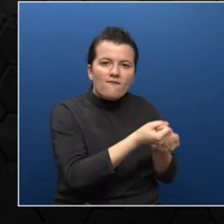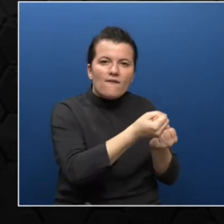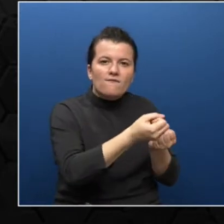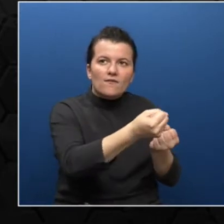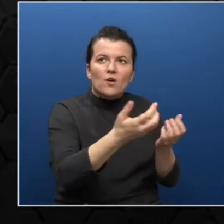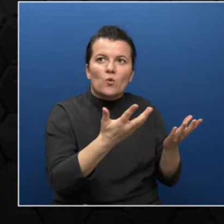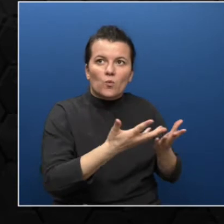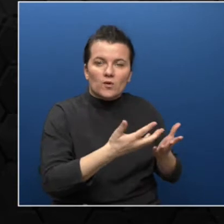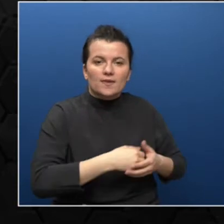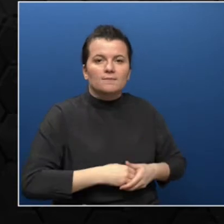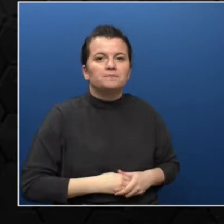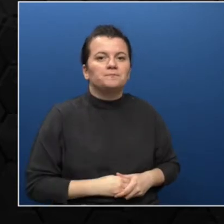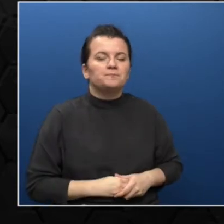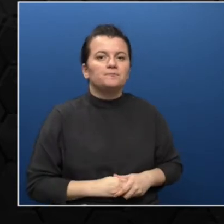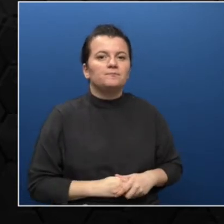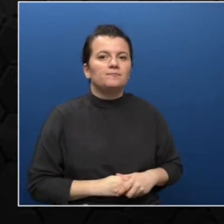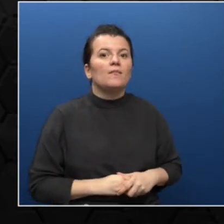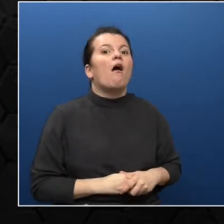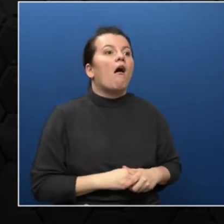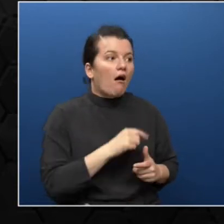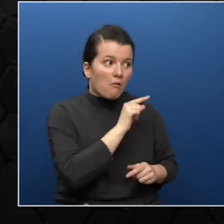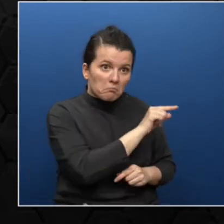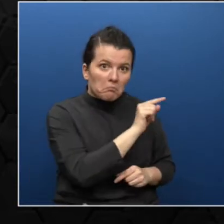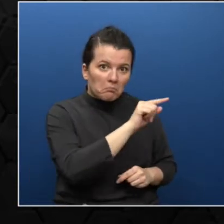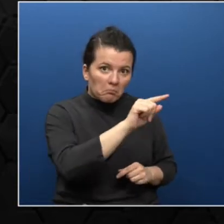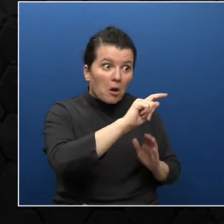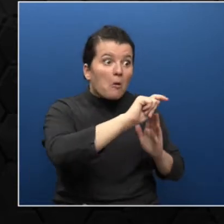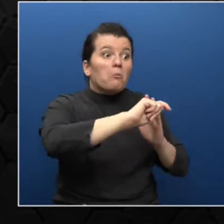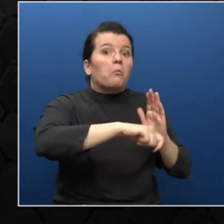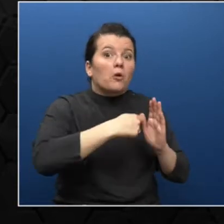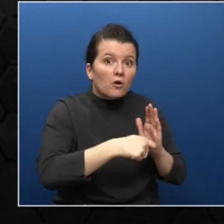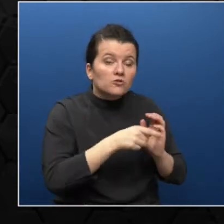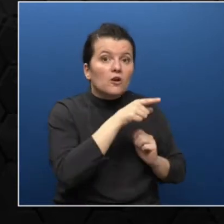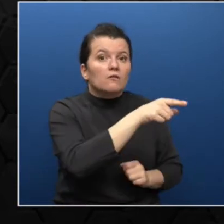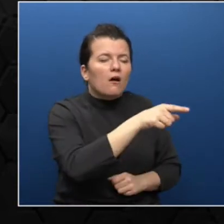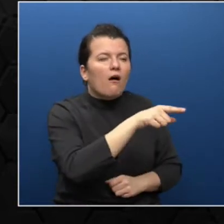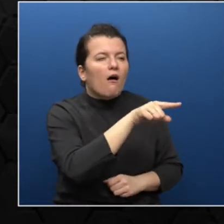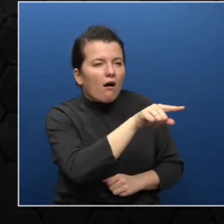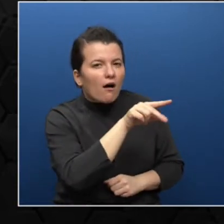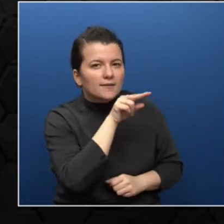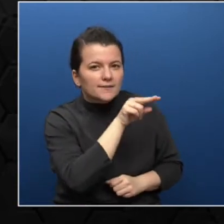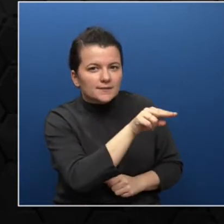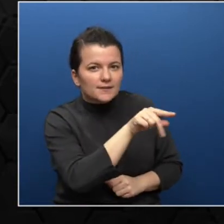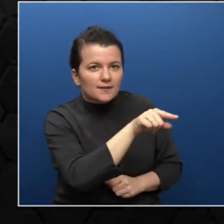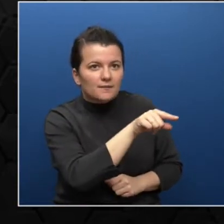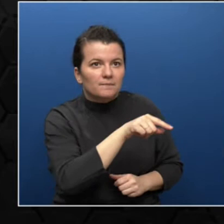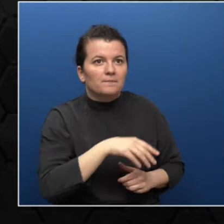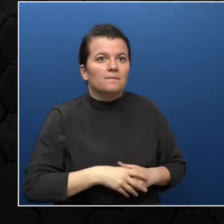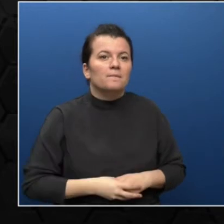projects of the same. There was the data from